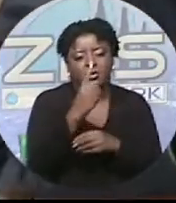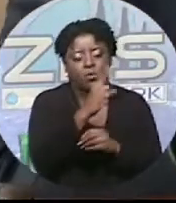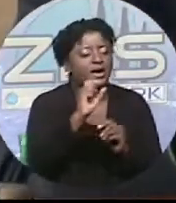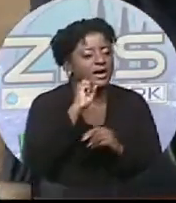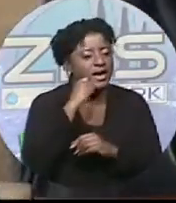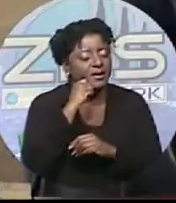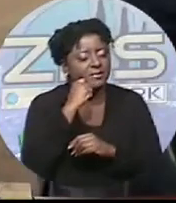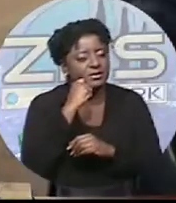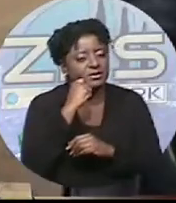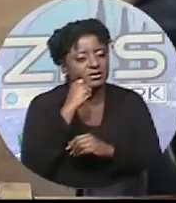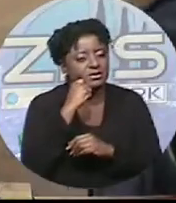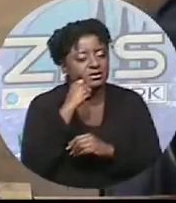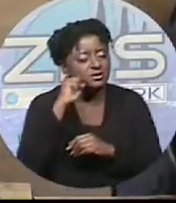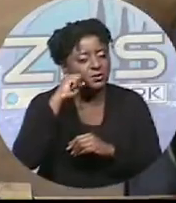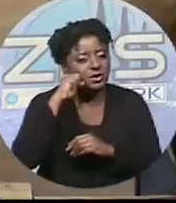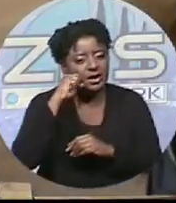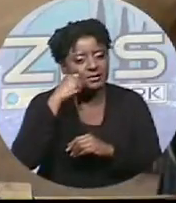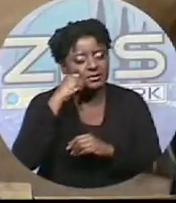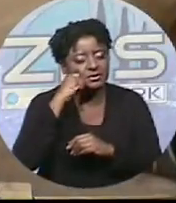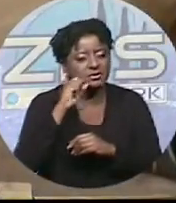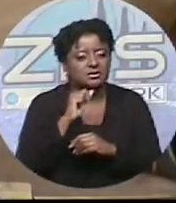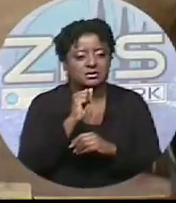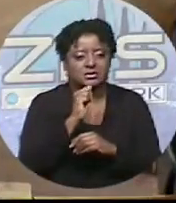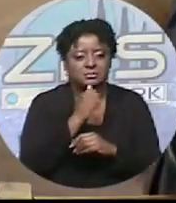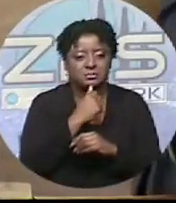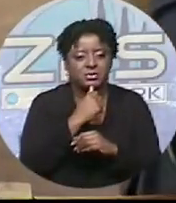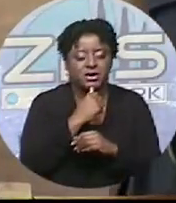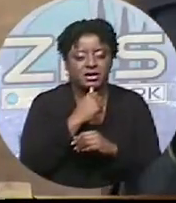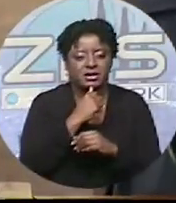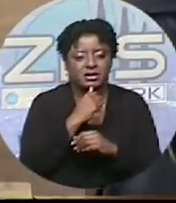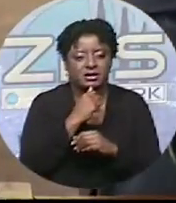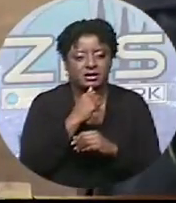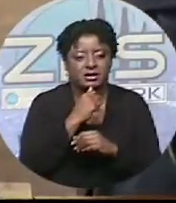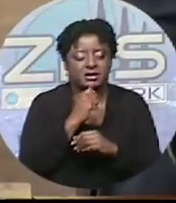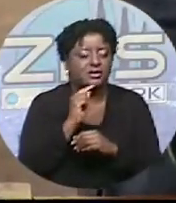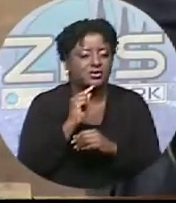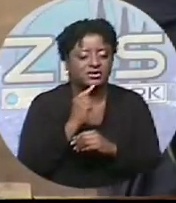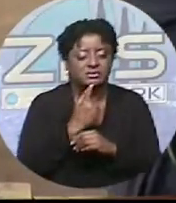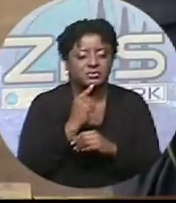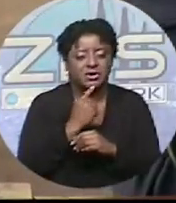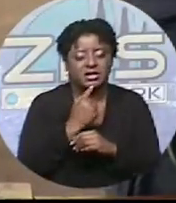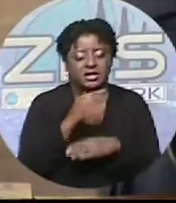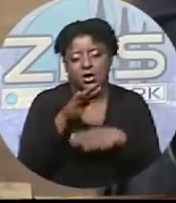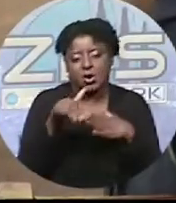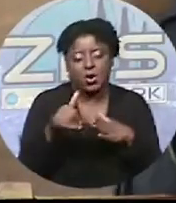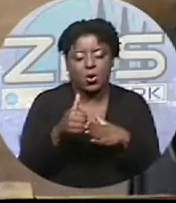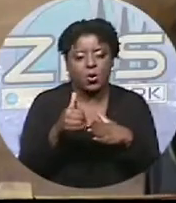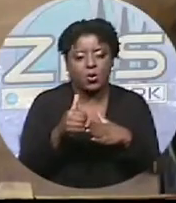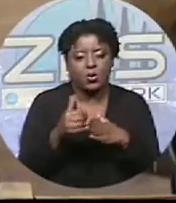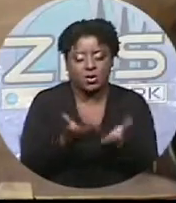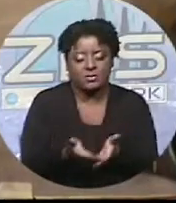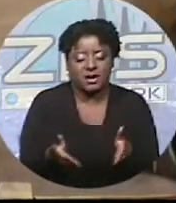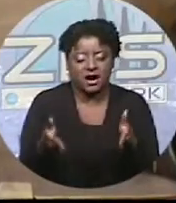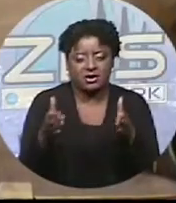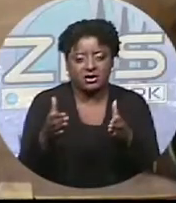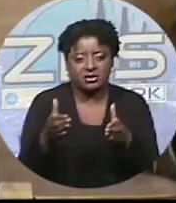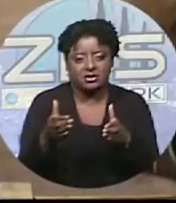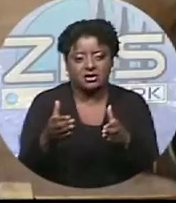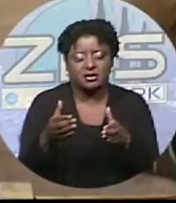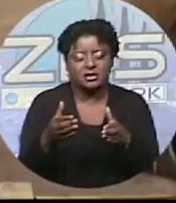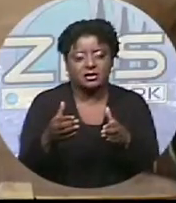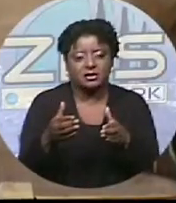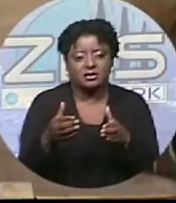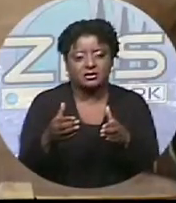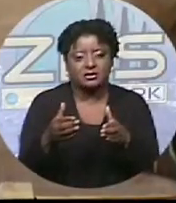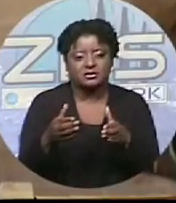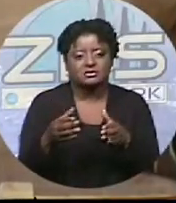barrel, is what is just happening with the tourist advisory passed out